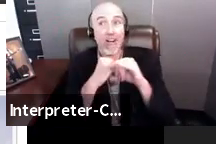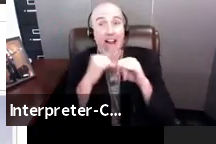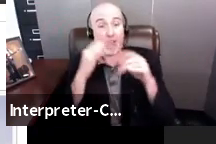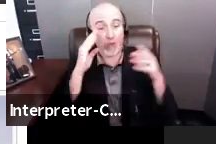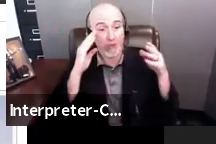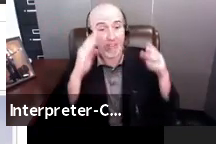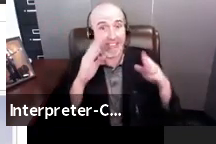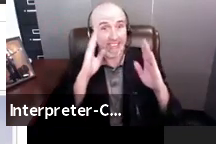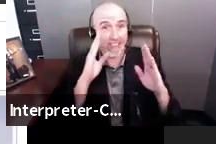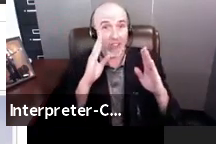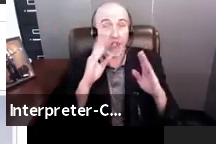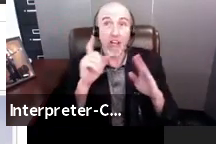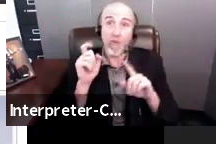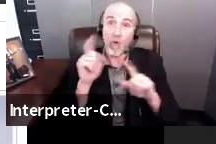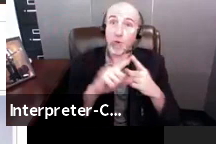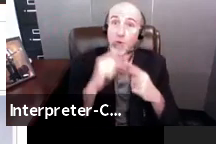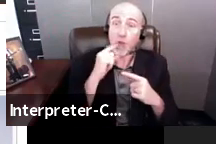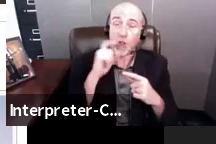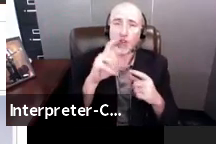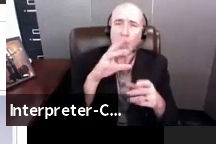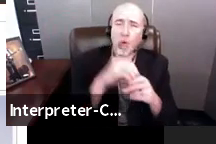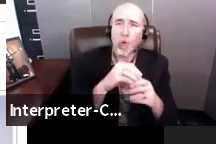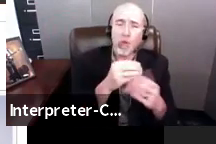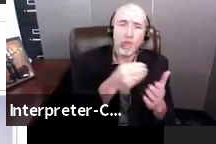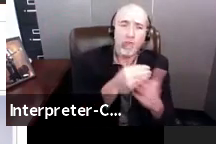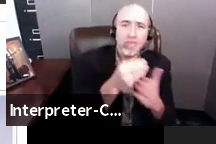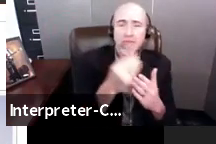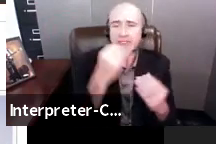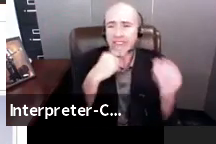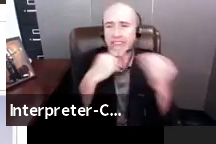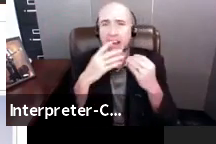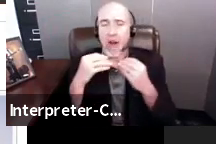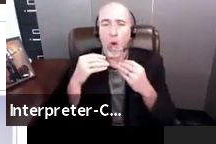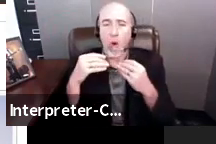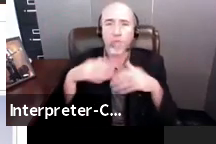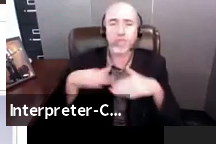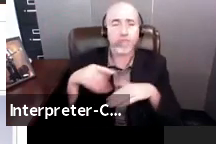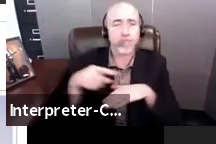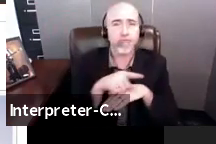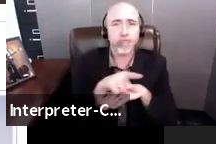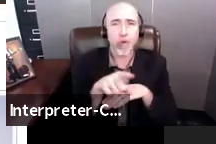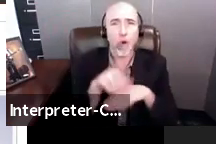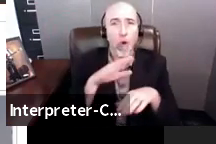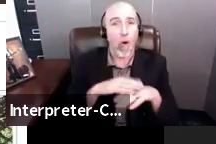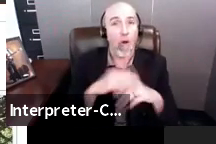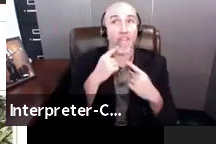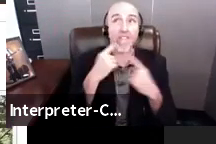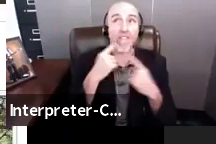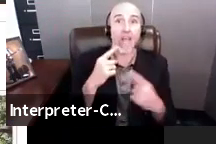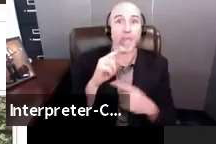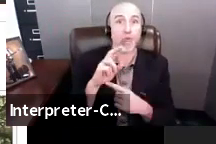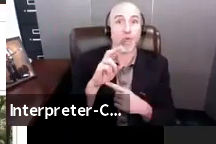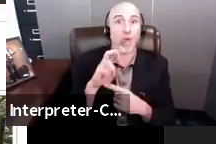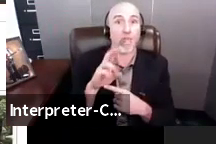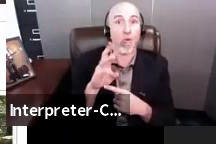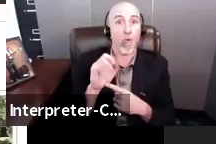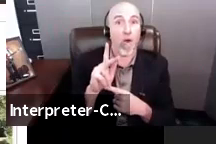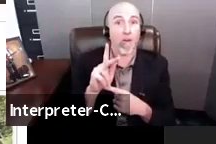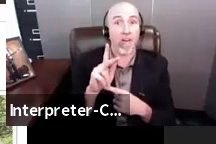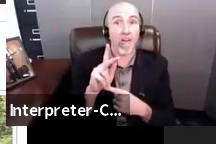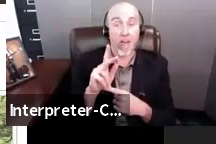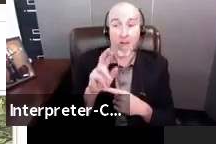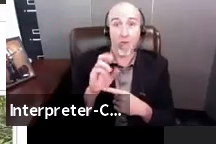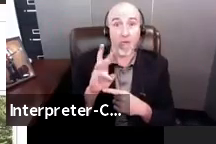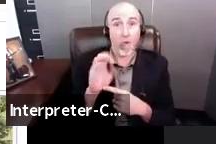should include shopping, dining, or strolling along the accessible and world-famous San Antonio Riverwalk. The Riverwalk spans 15